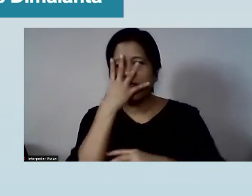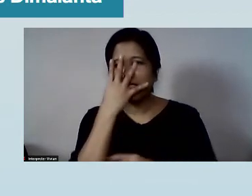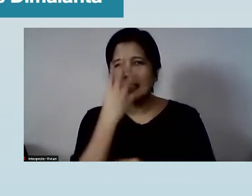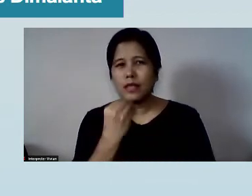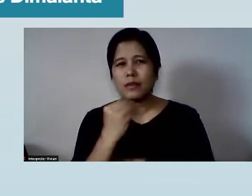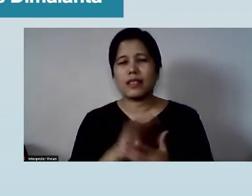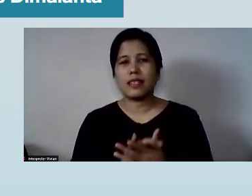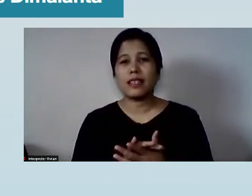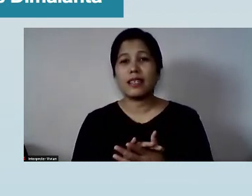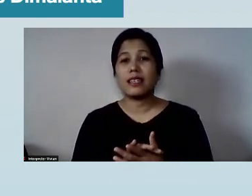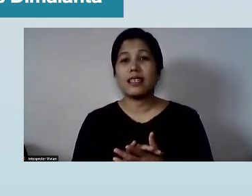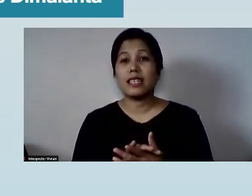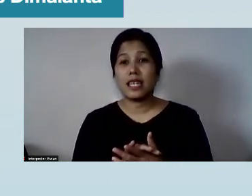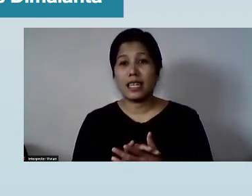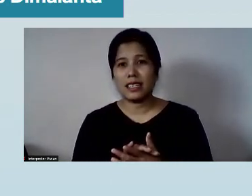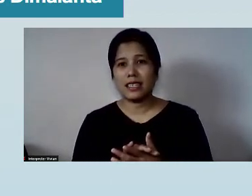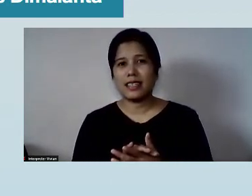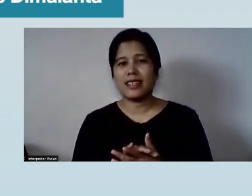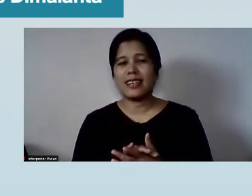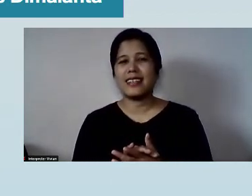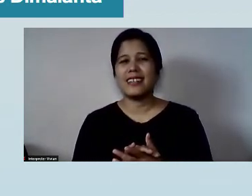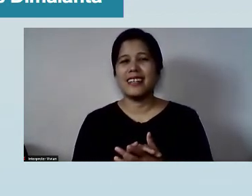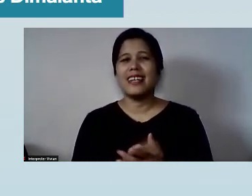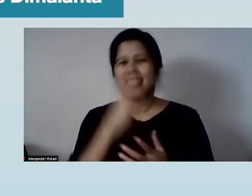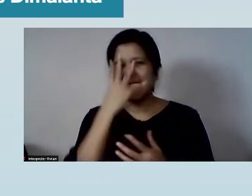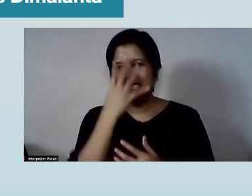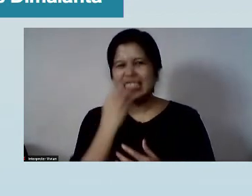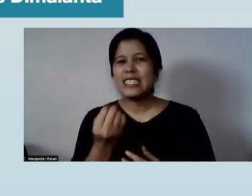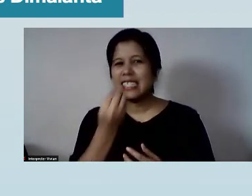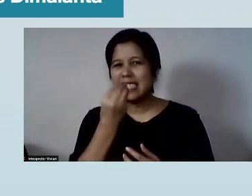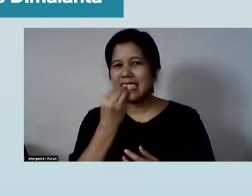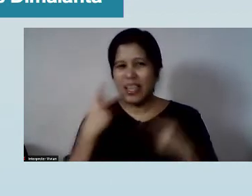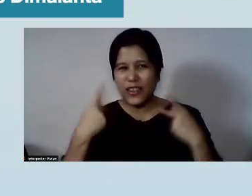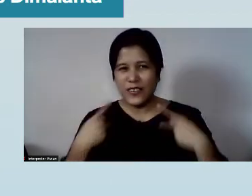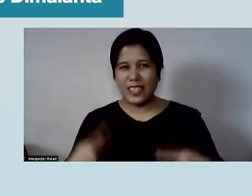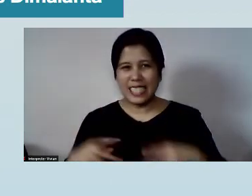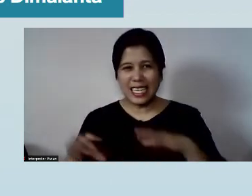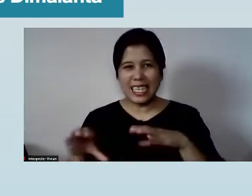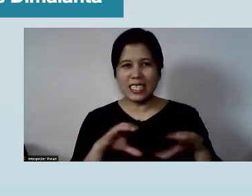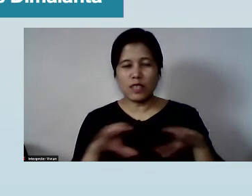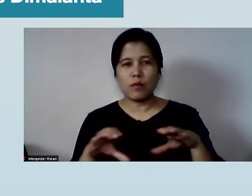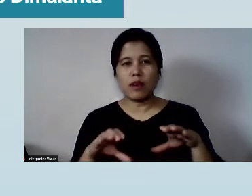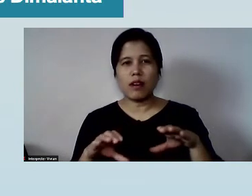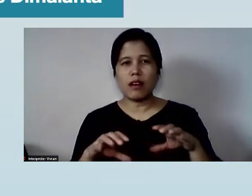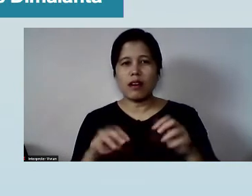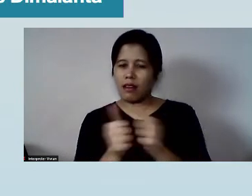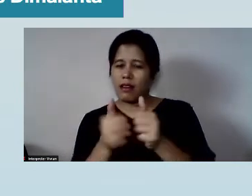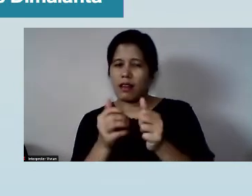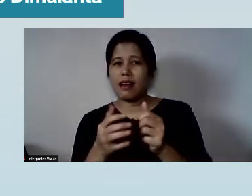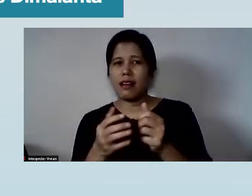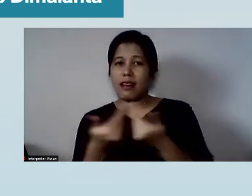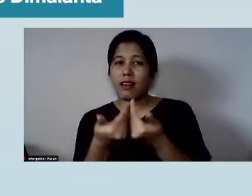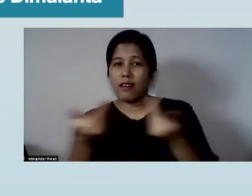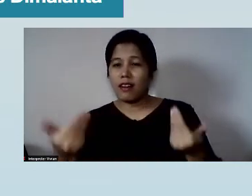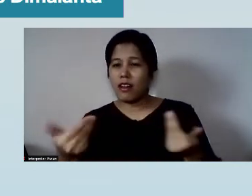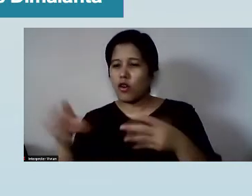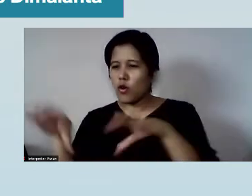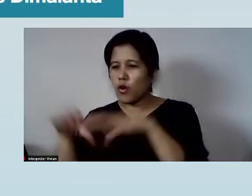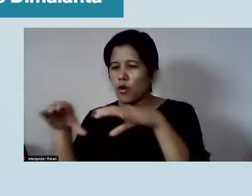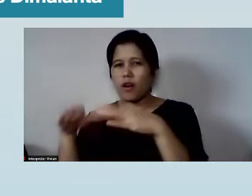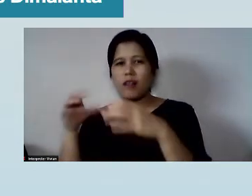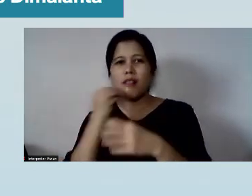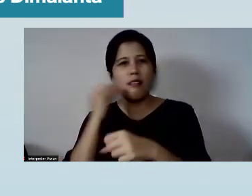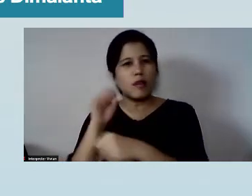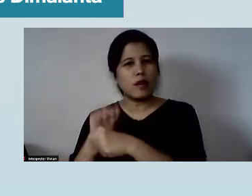lang. Sleeping, eating, and physical activity. Hiwalay sa work and homework. Few minutes to come up with a short list of tasks to